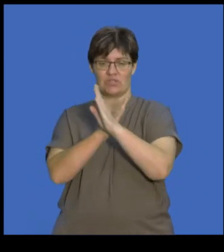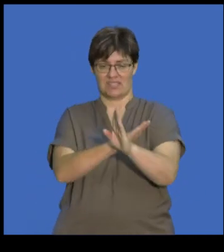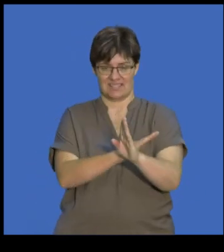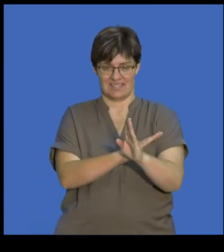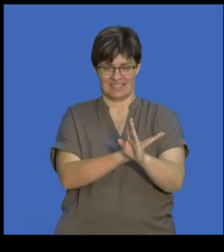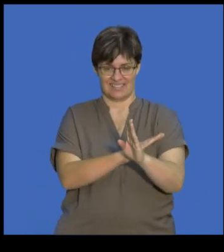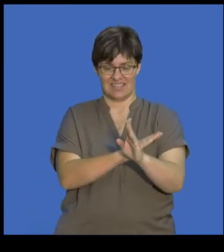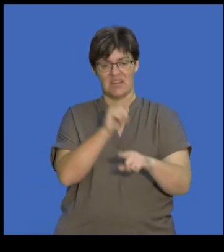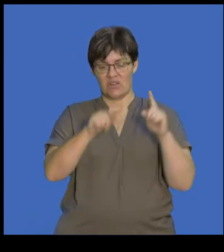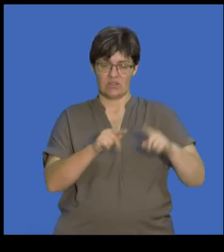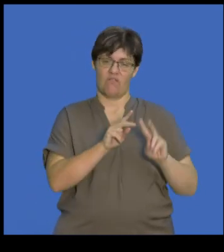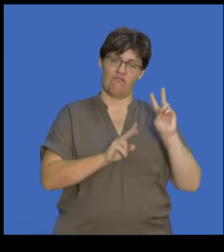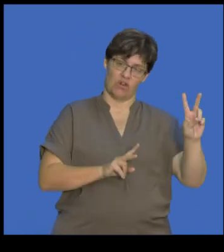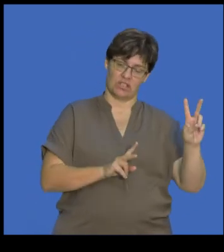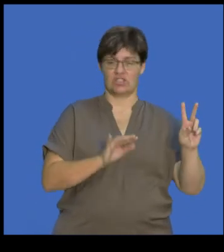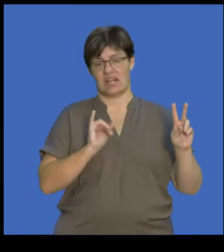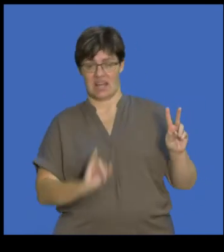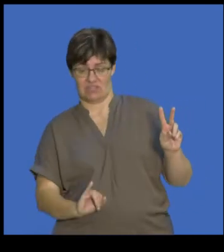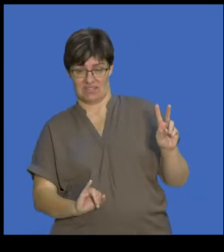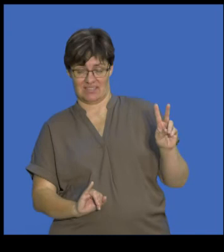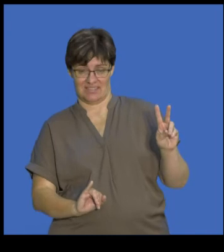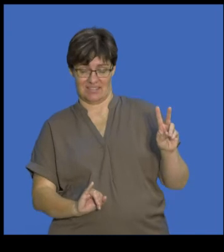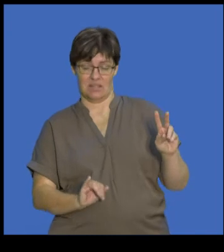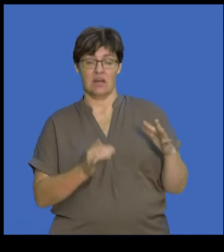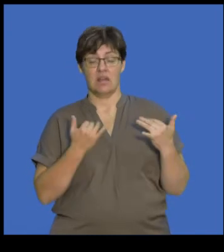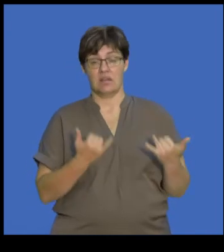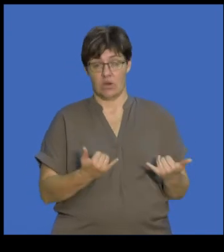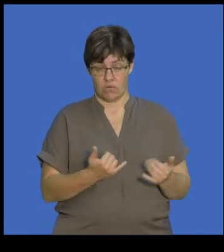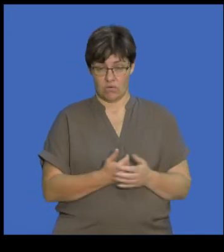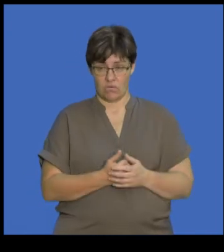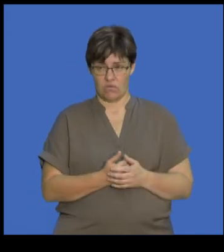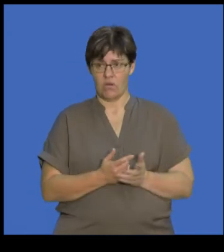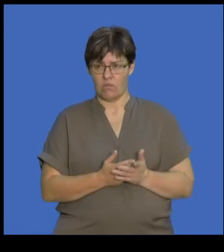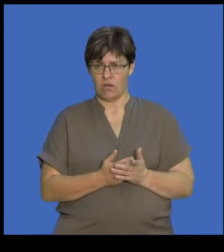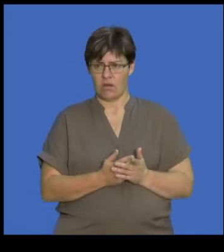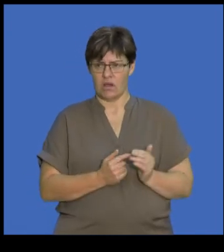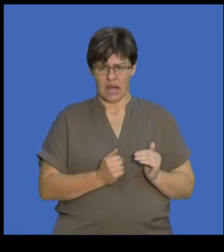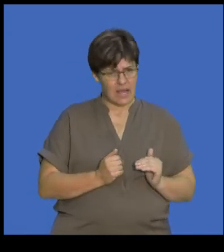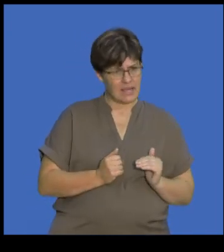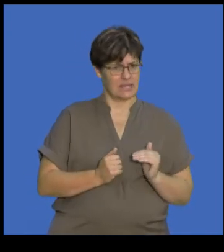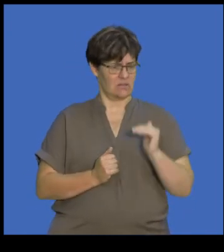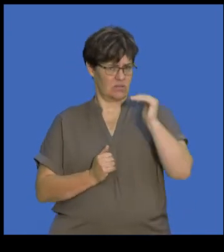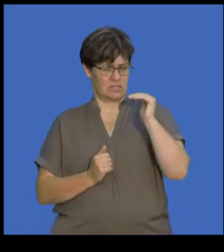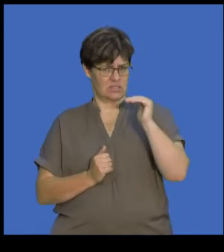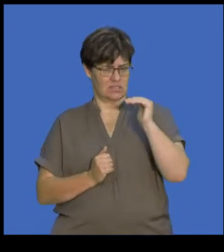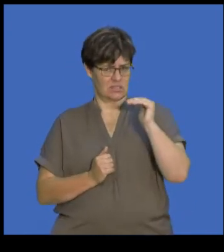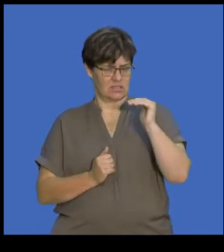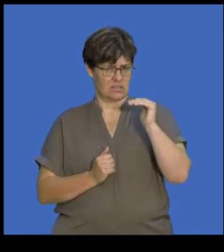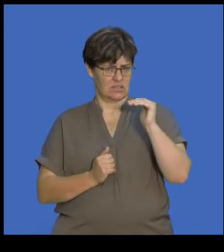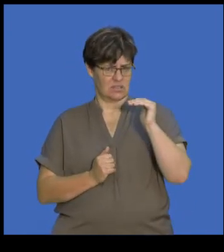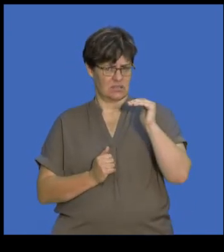of voltage and current. Now, as we increase, the amount of current flowing through